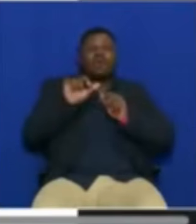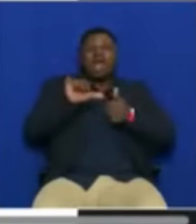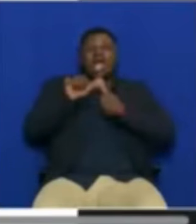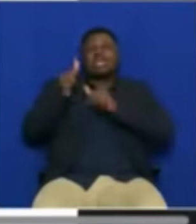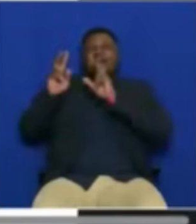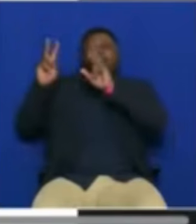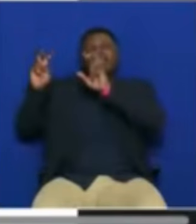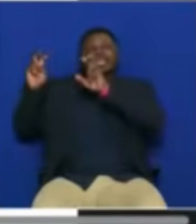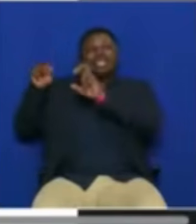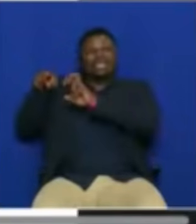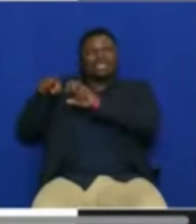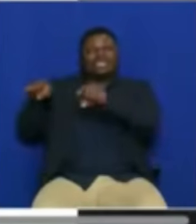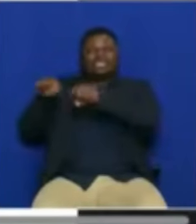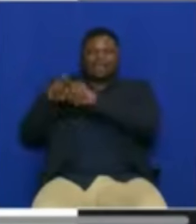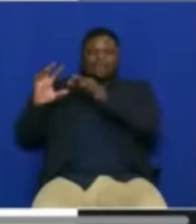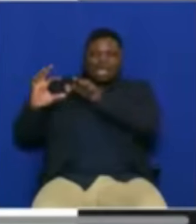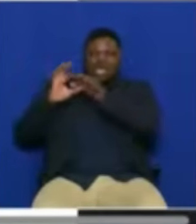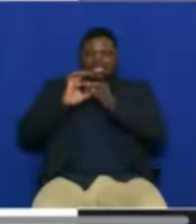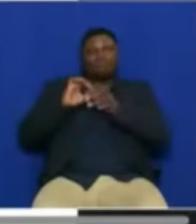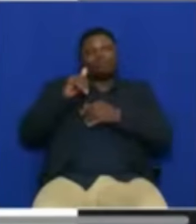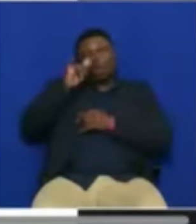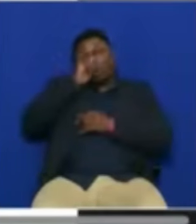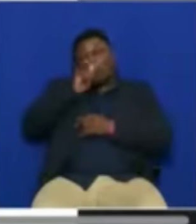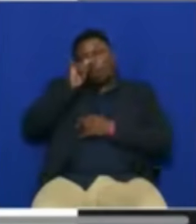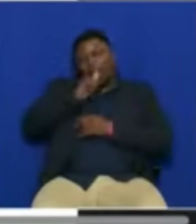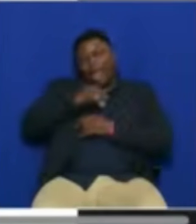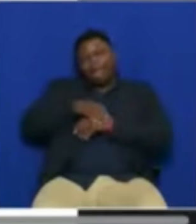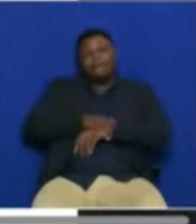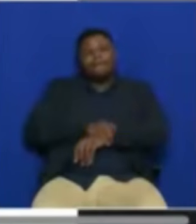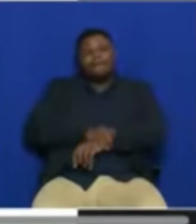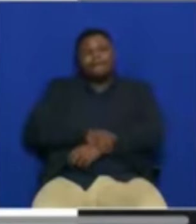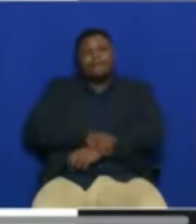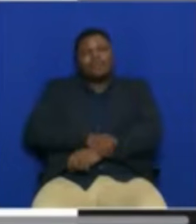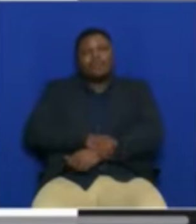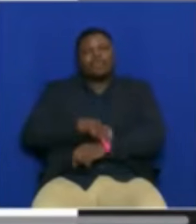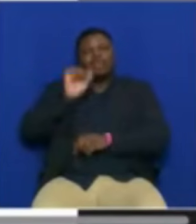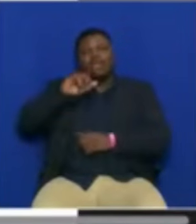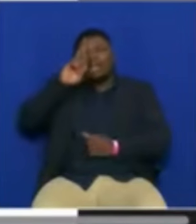Investigations, as I said, there are various when you look at,